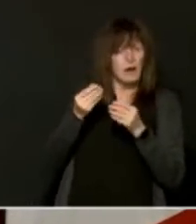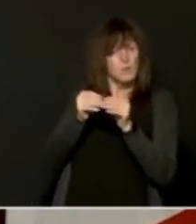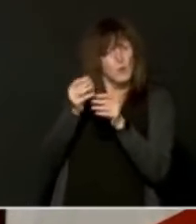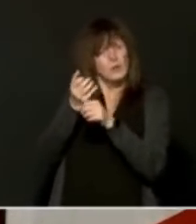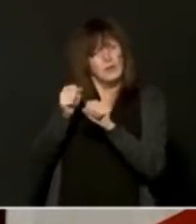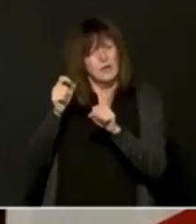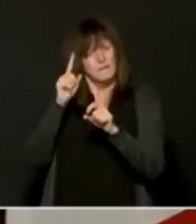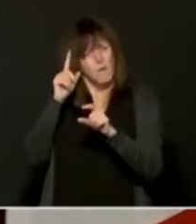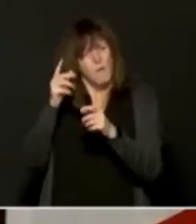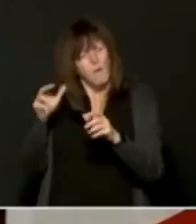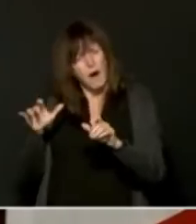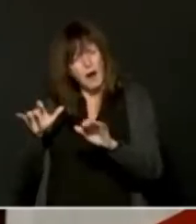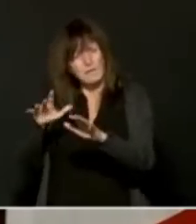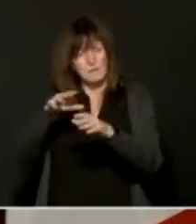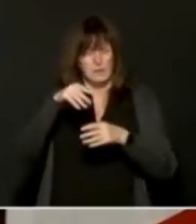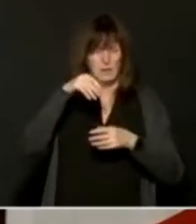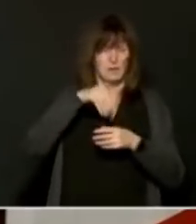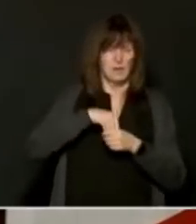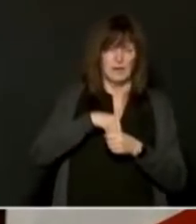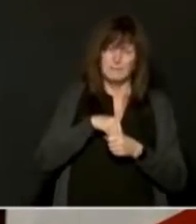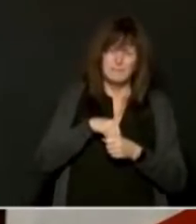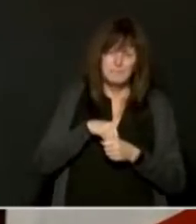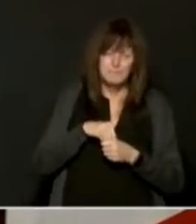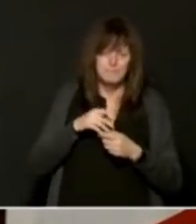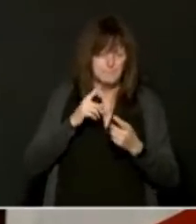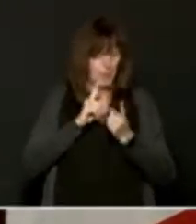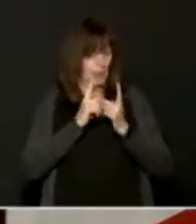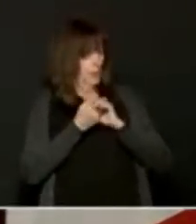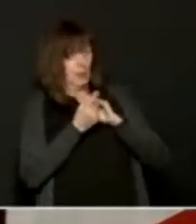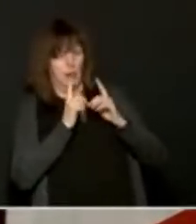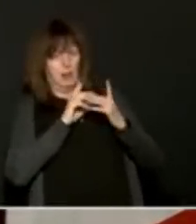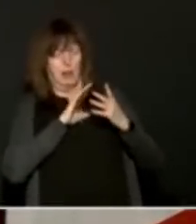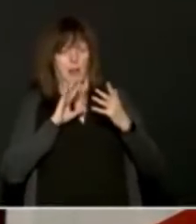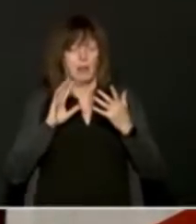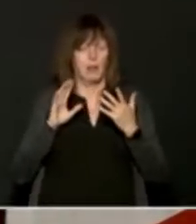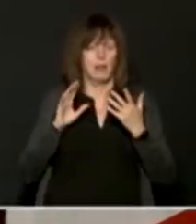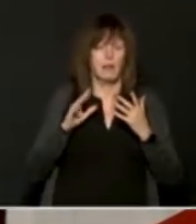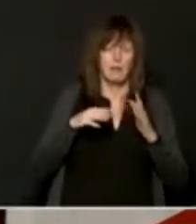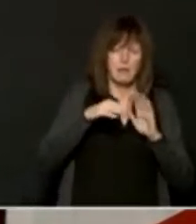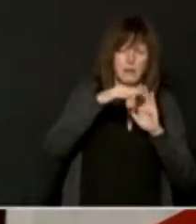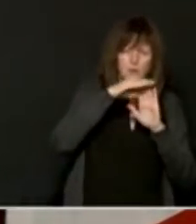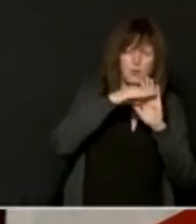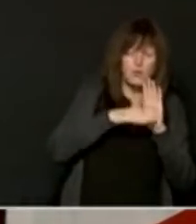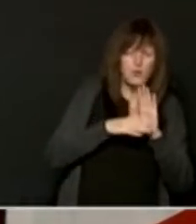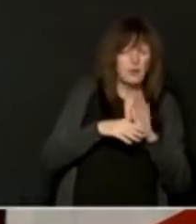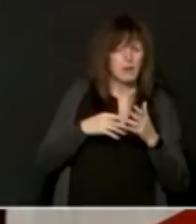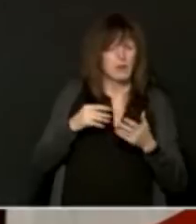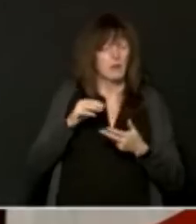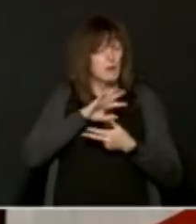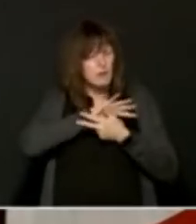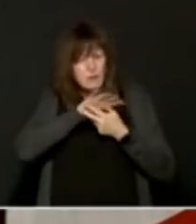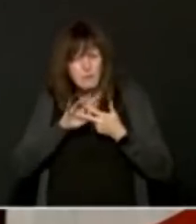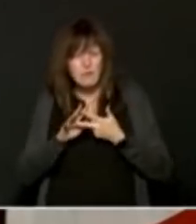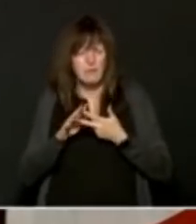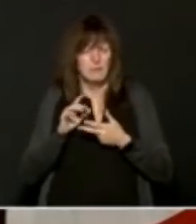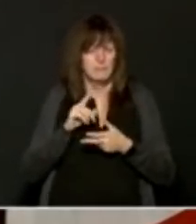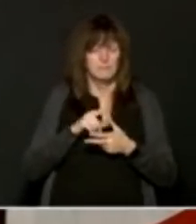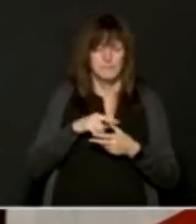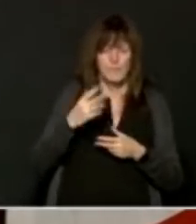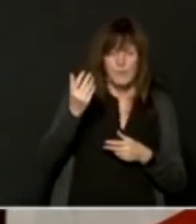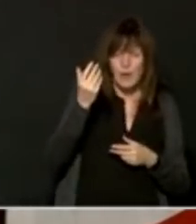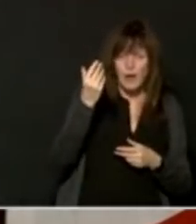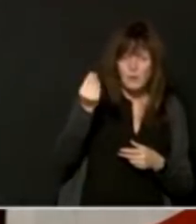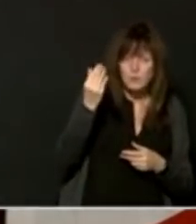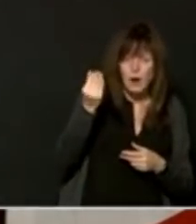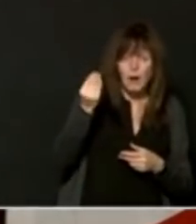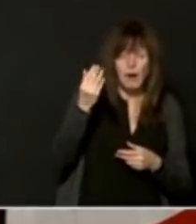other people. We have the 2 out of 3 rule. Outdoors, physical distancing of 2 meters, masking.